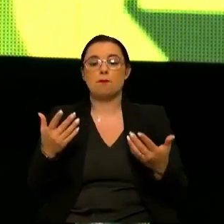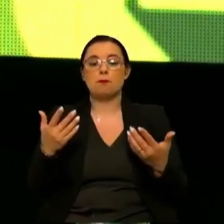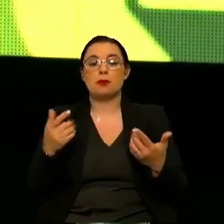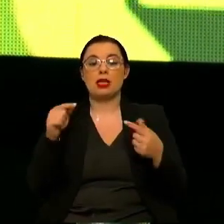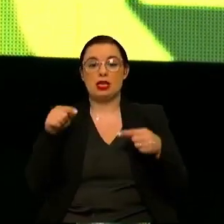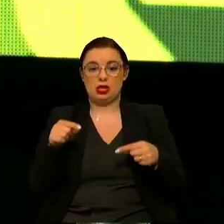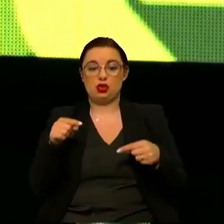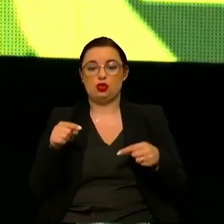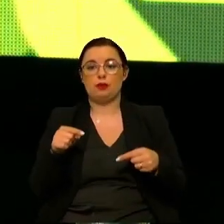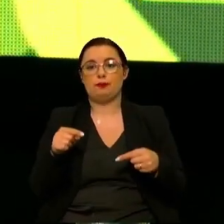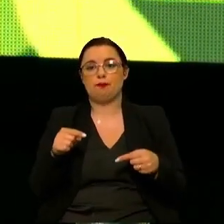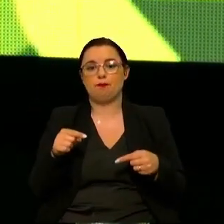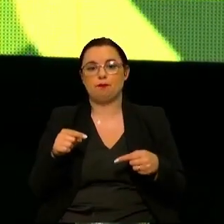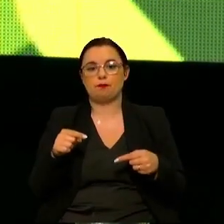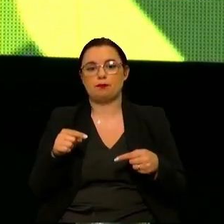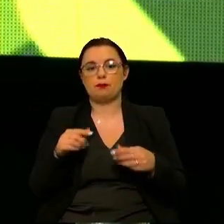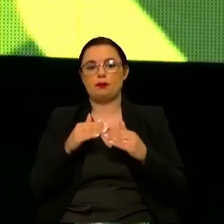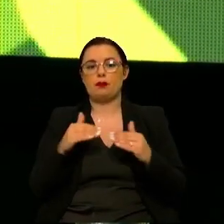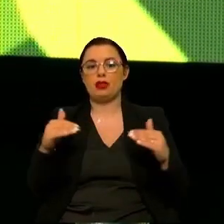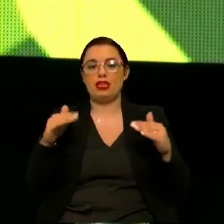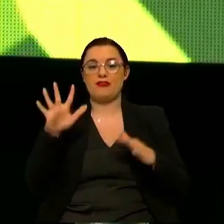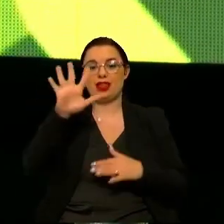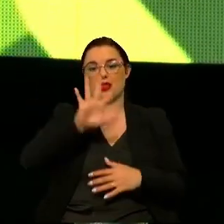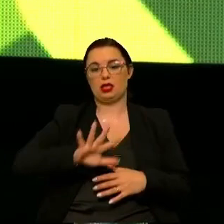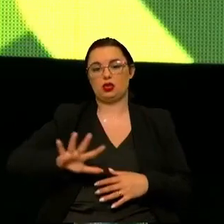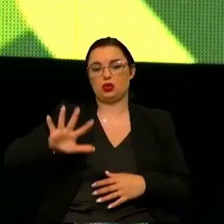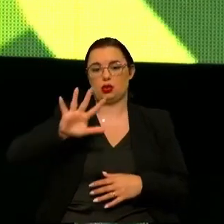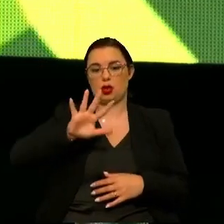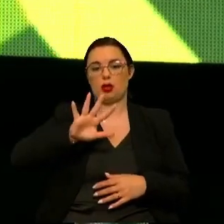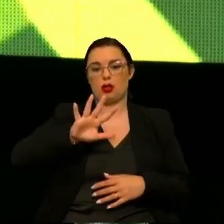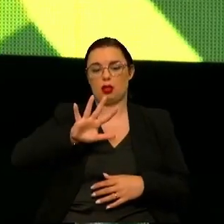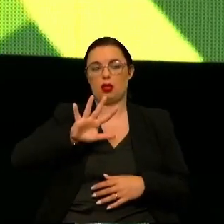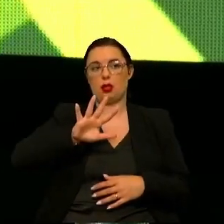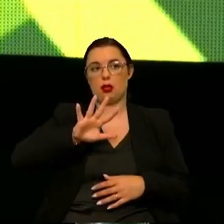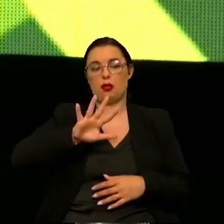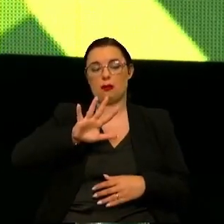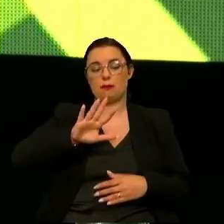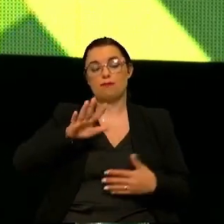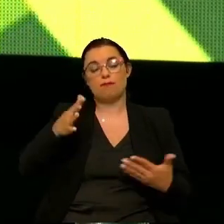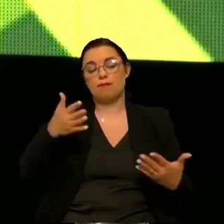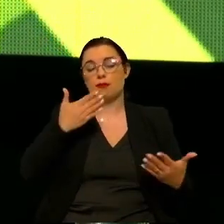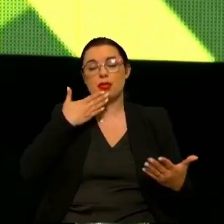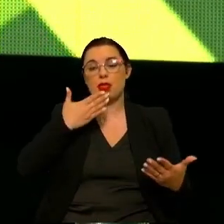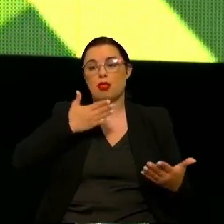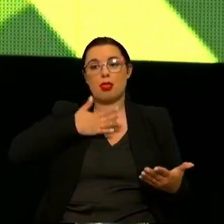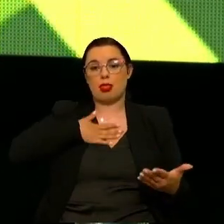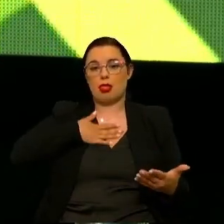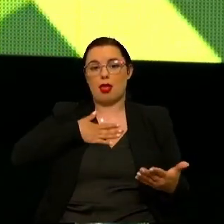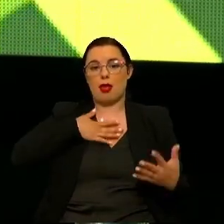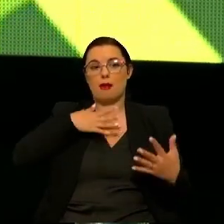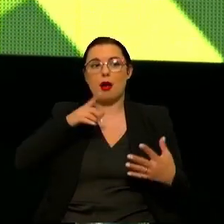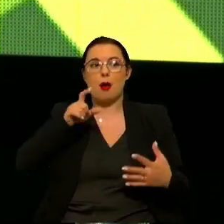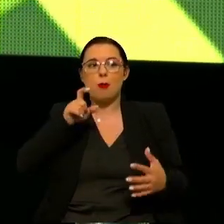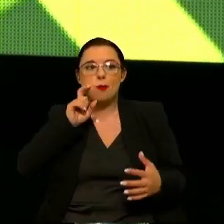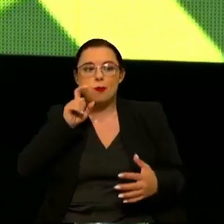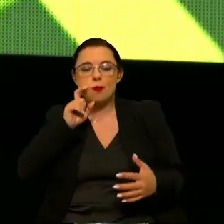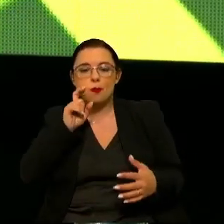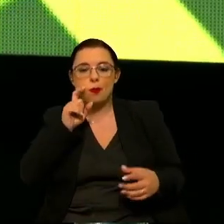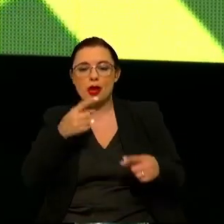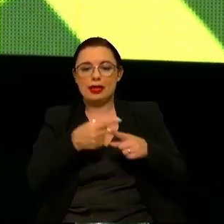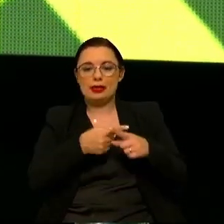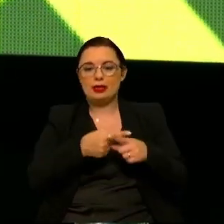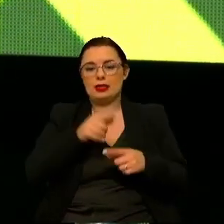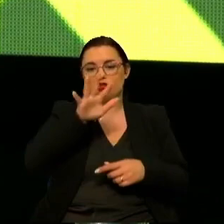So this cryptography at a national level is the one which will allow us to